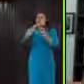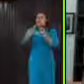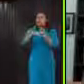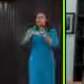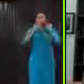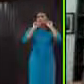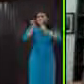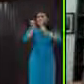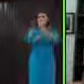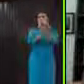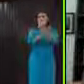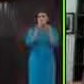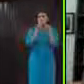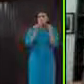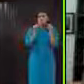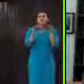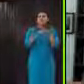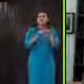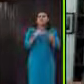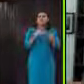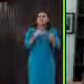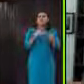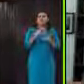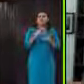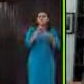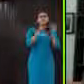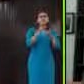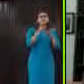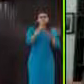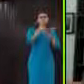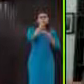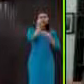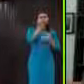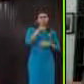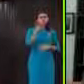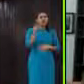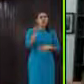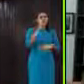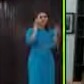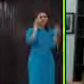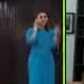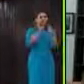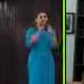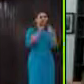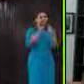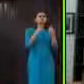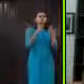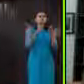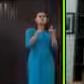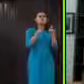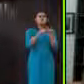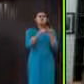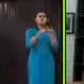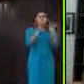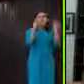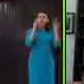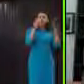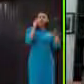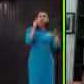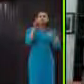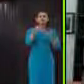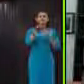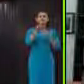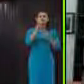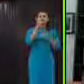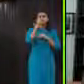democratic sovereigns in that sense, and the people of India have to both agree, both hands have to clap before Article 370